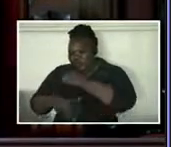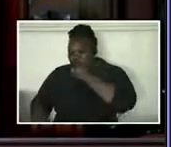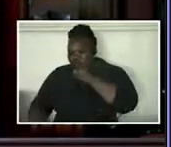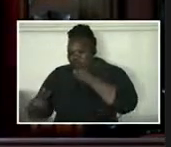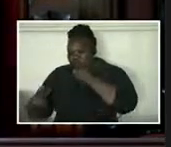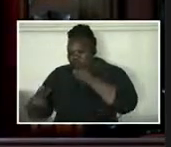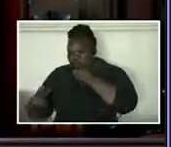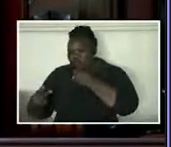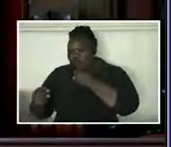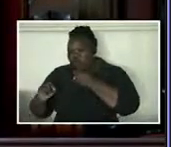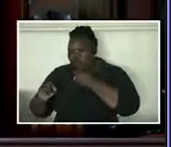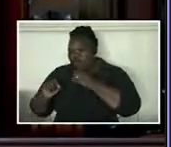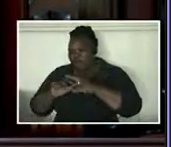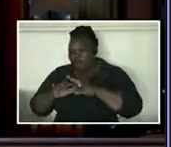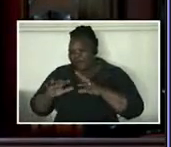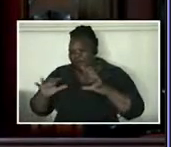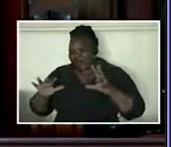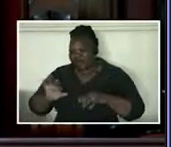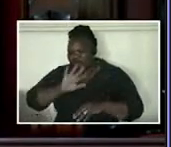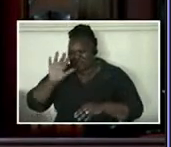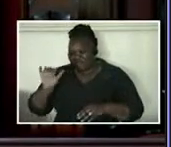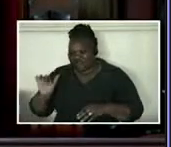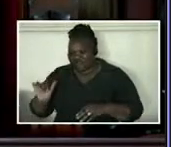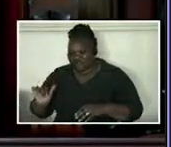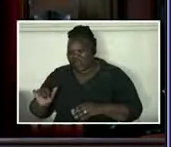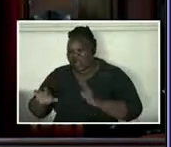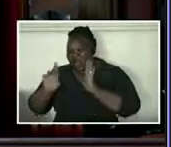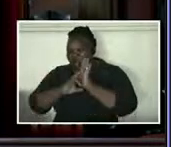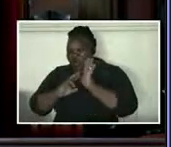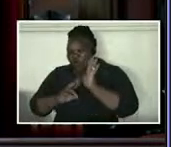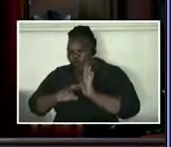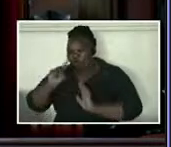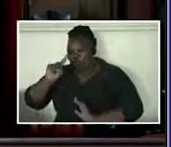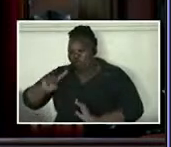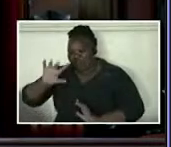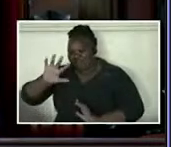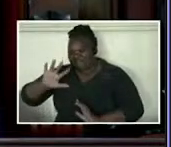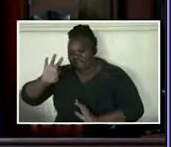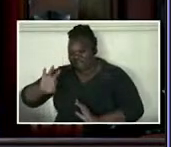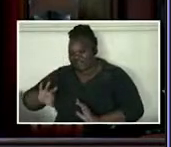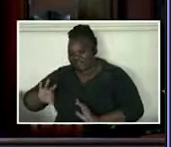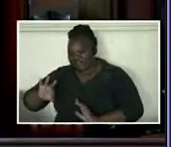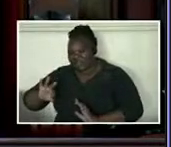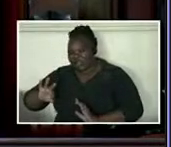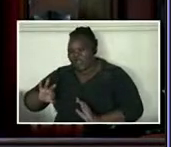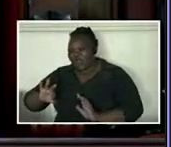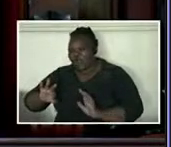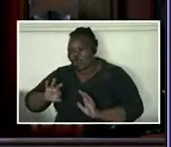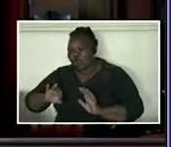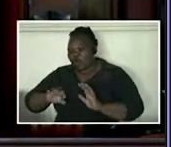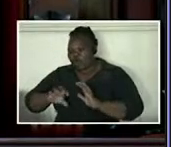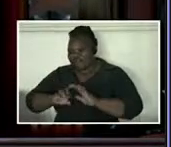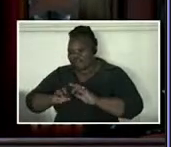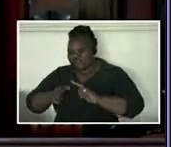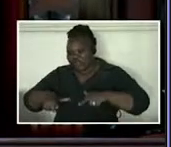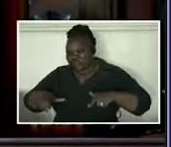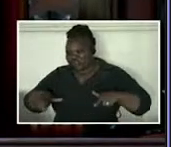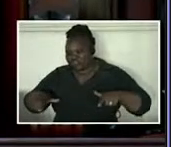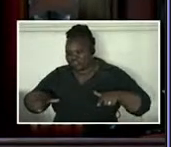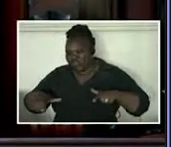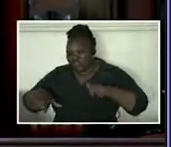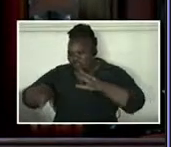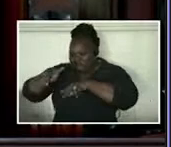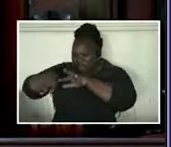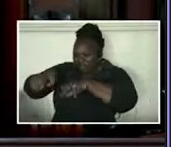africa re read with roll 153 of the ksn provincial legislature to oversee the performance of the department of